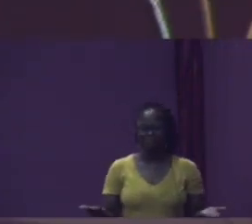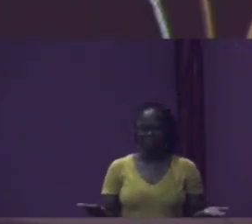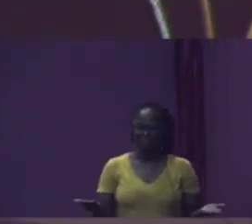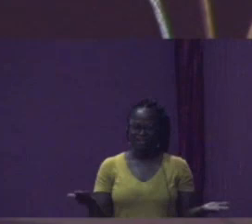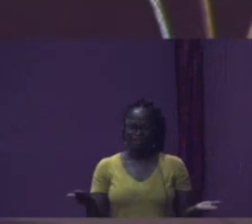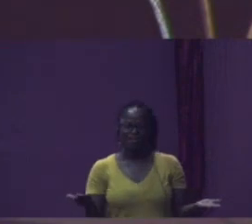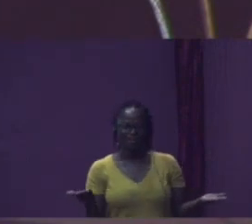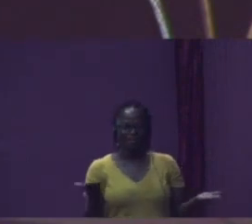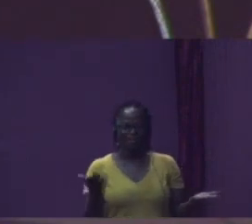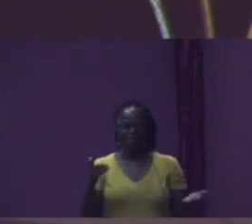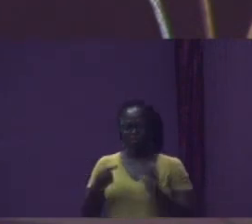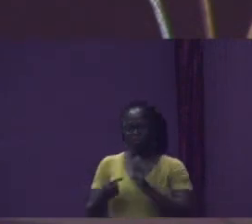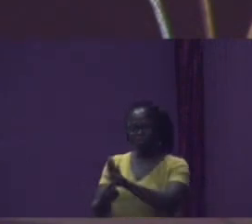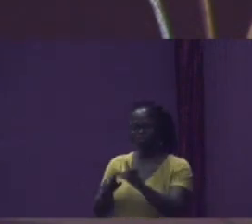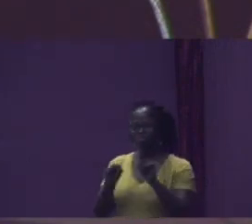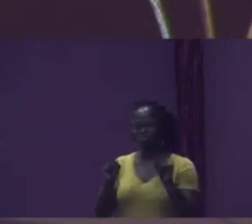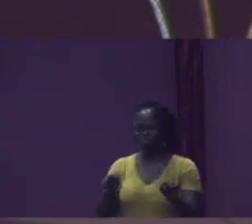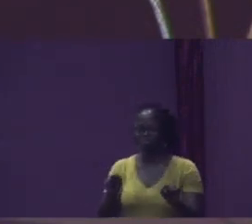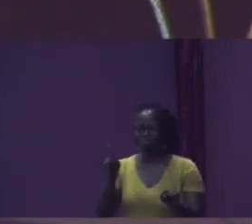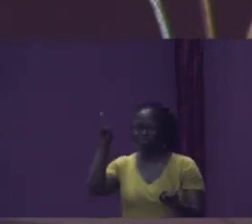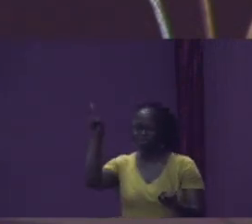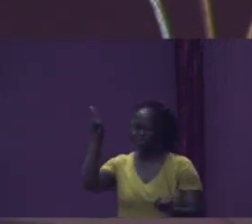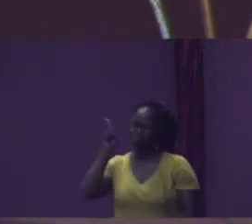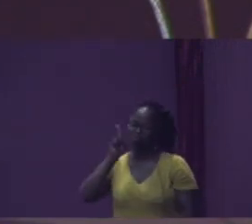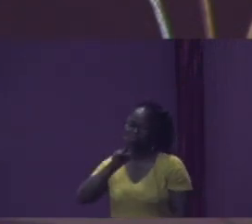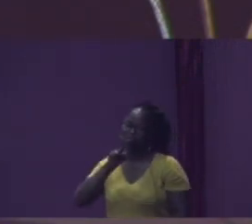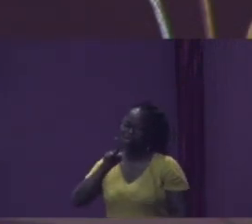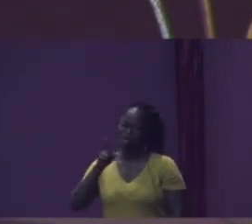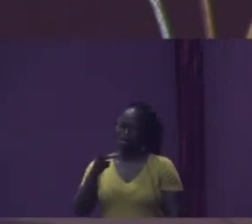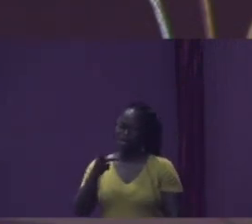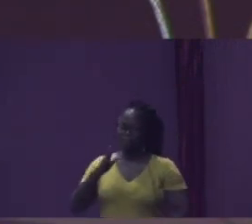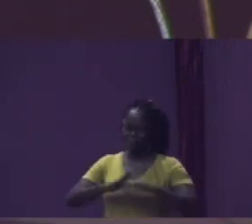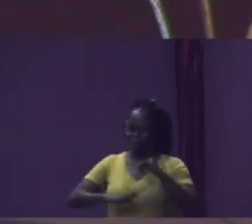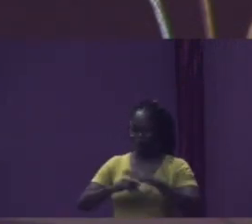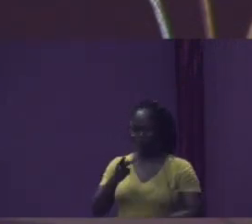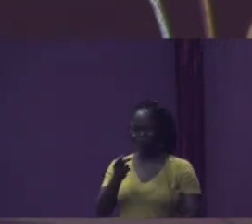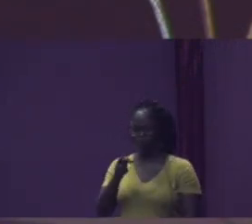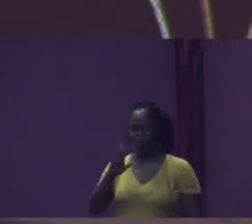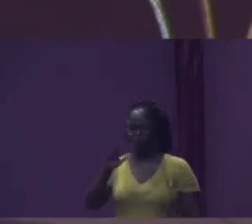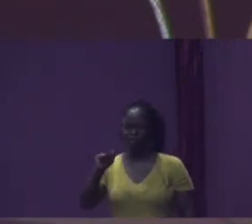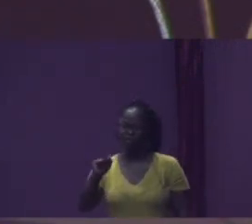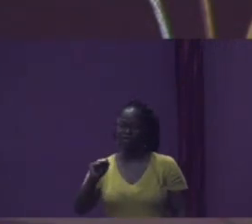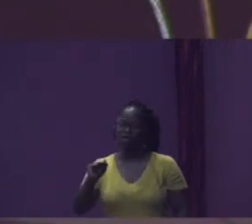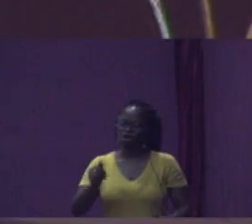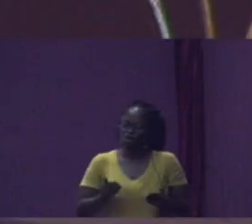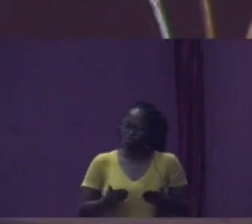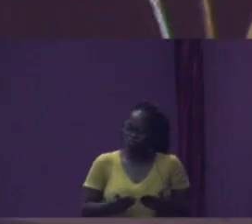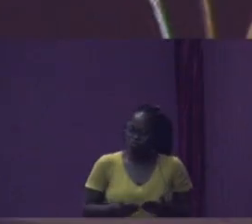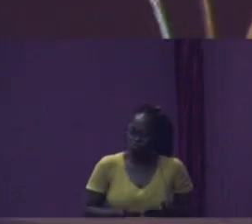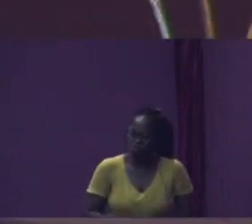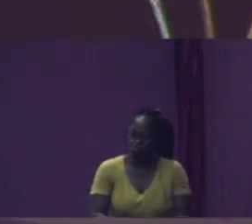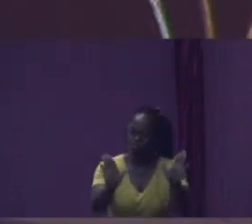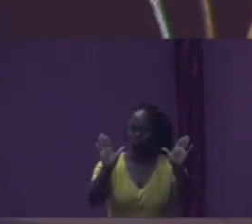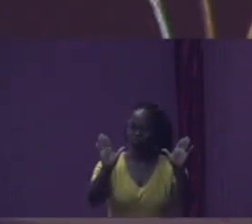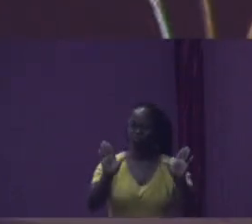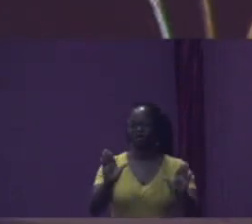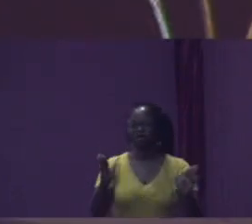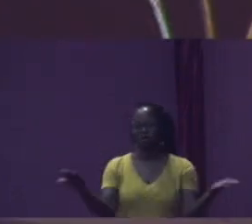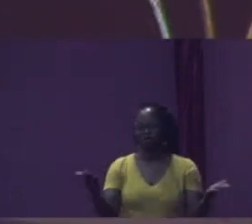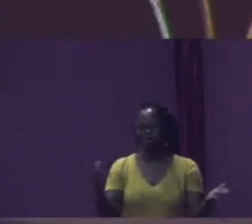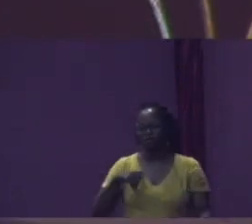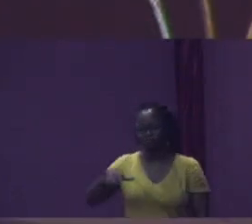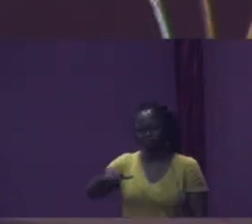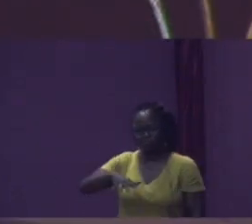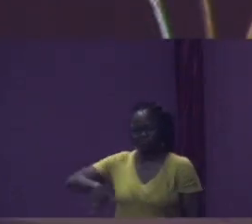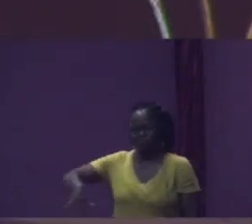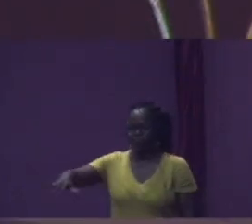a potential space and possibility that they didn't have 20 years ago. So I think it'll be interesting. Sorry, I didn't